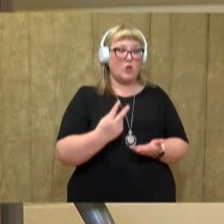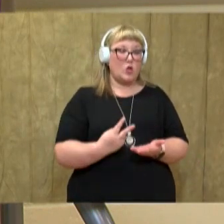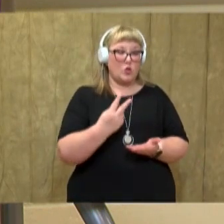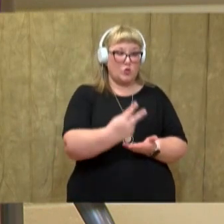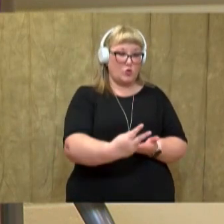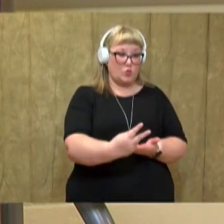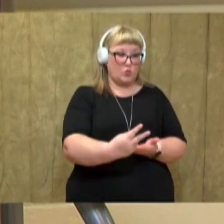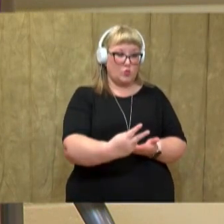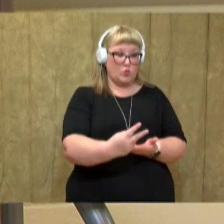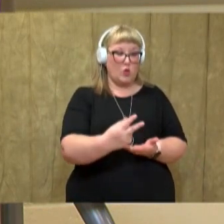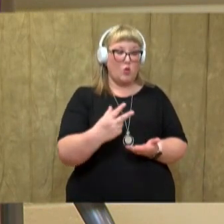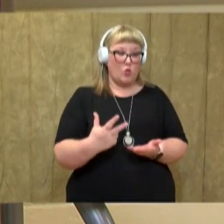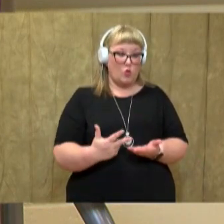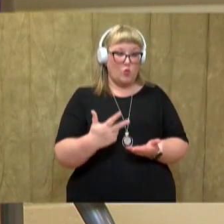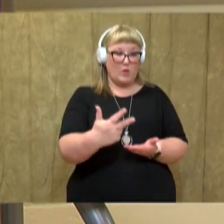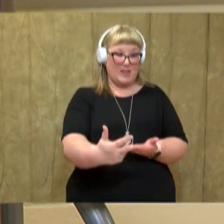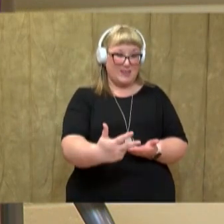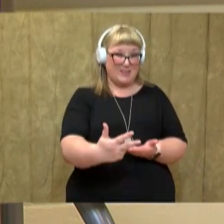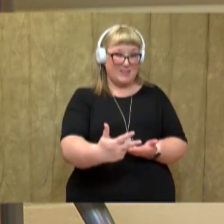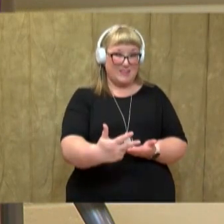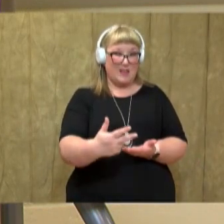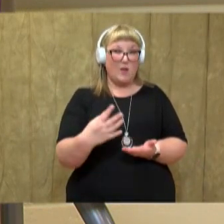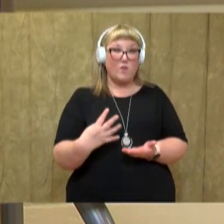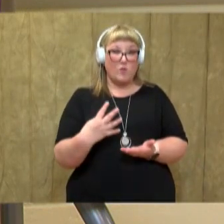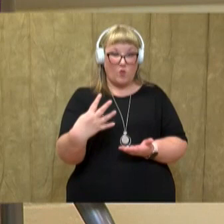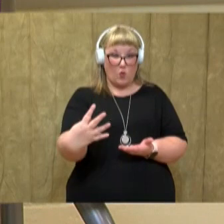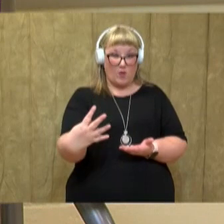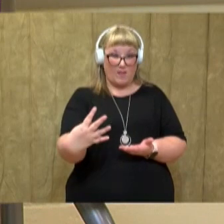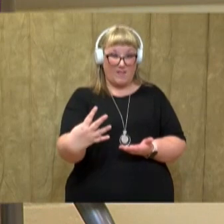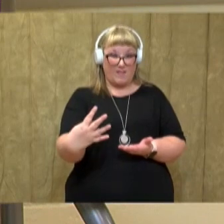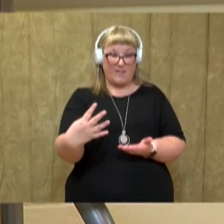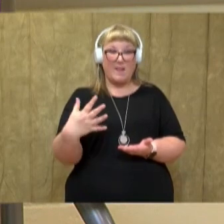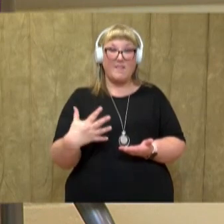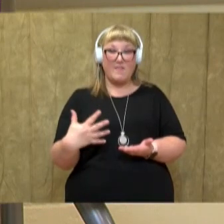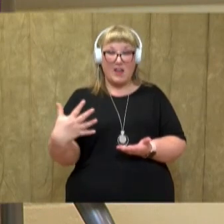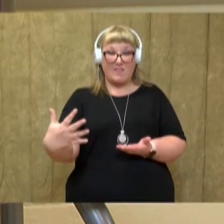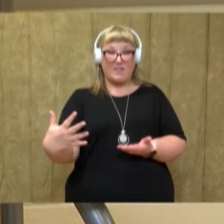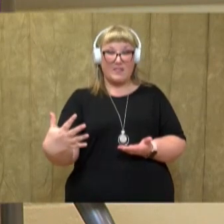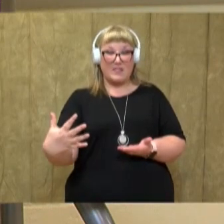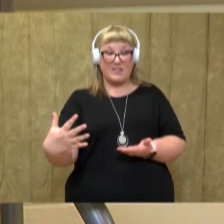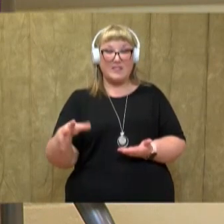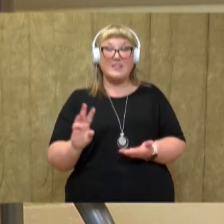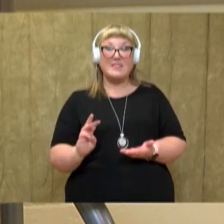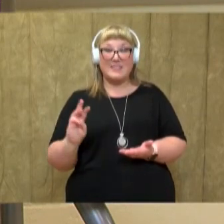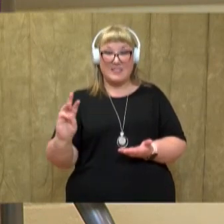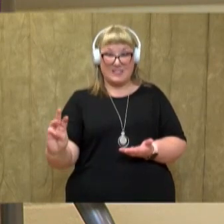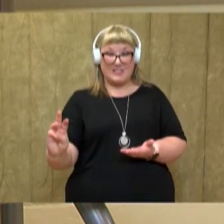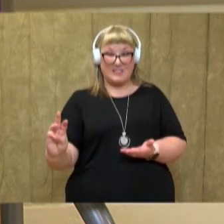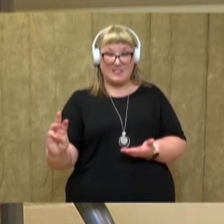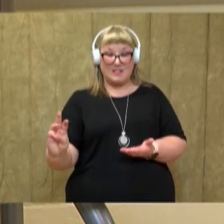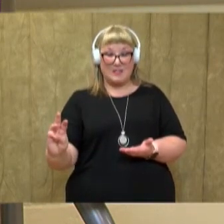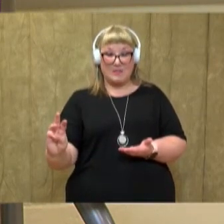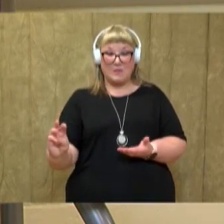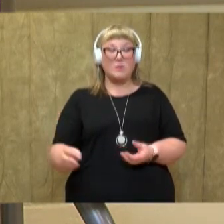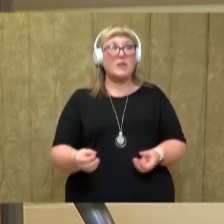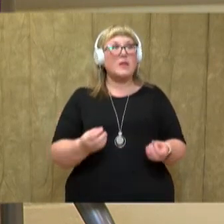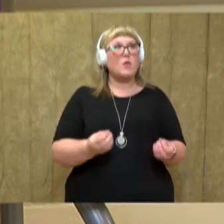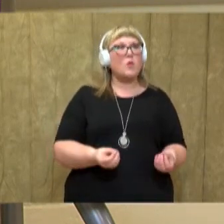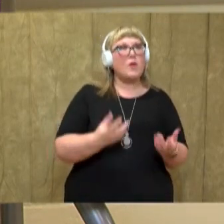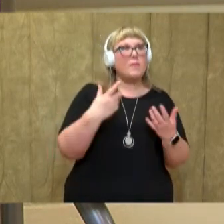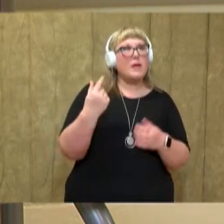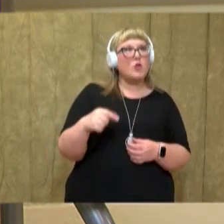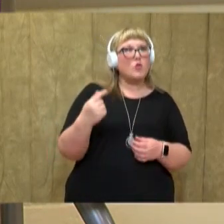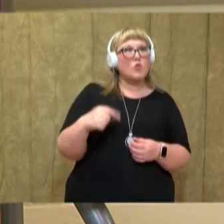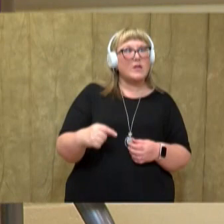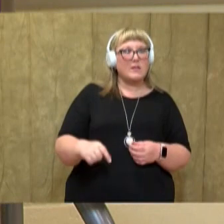2, 3, 4, 5, 6. Good job. How many